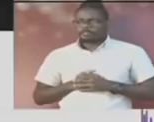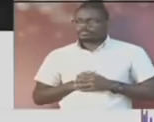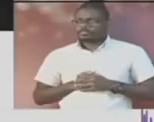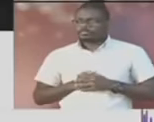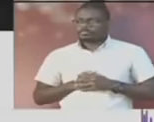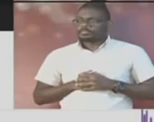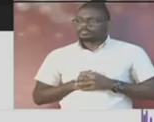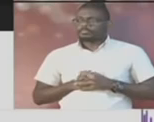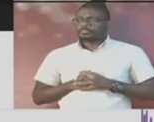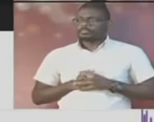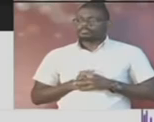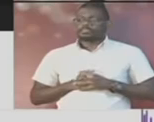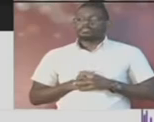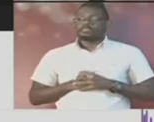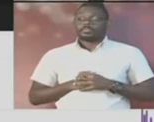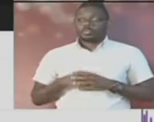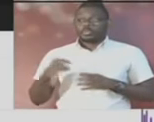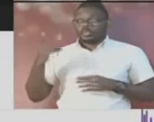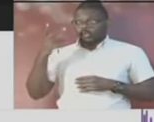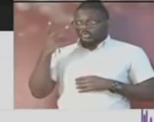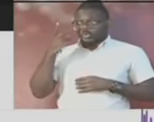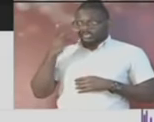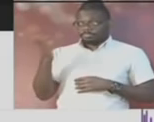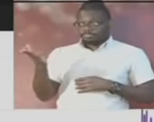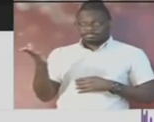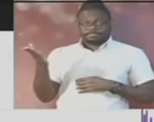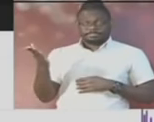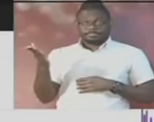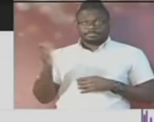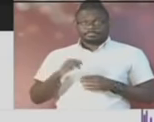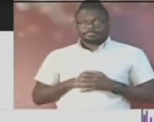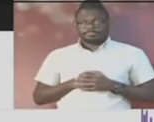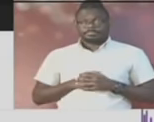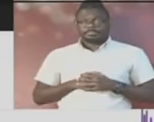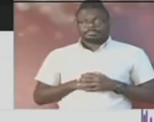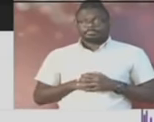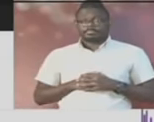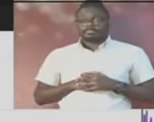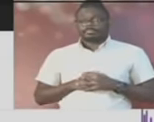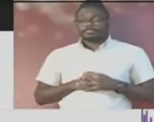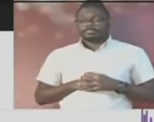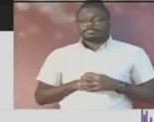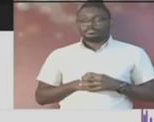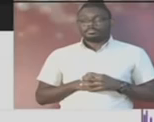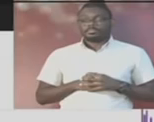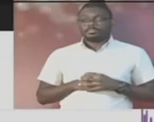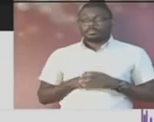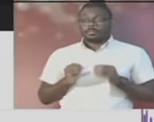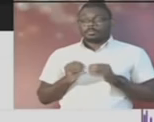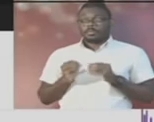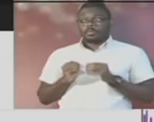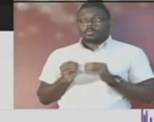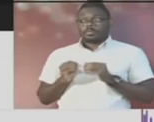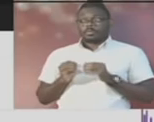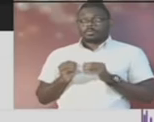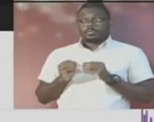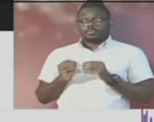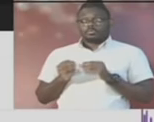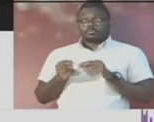emphasizing, we are seeing, please remove the bottom third, the upward trend of taller and